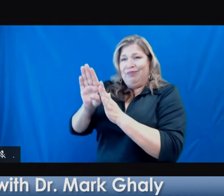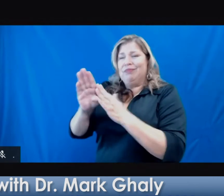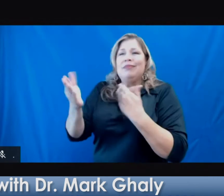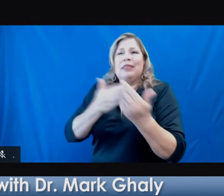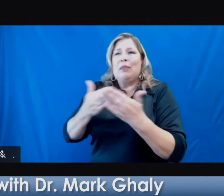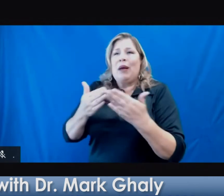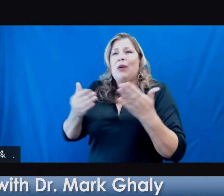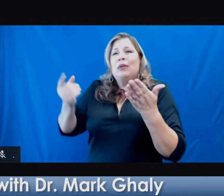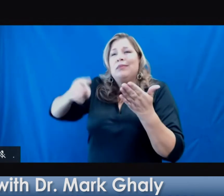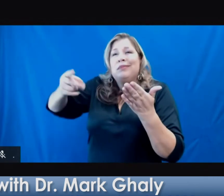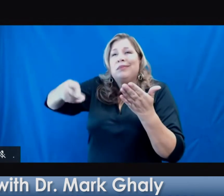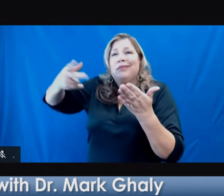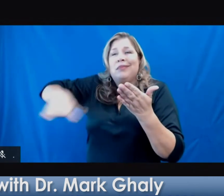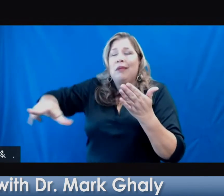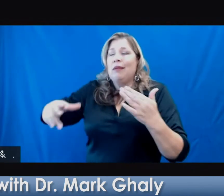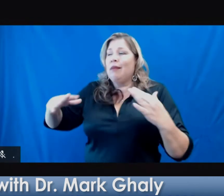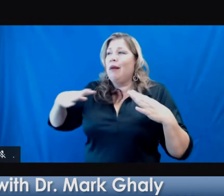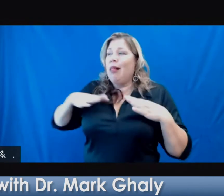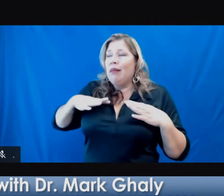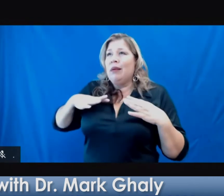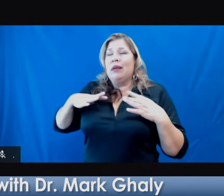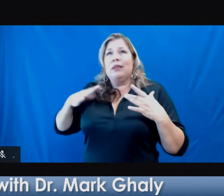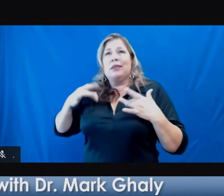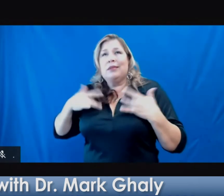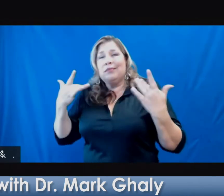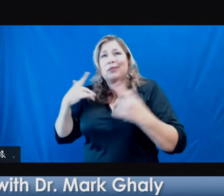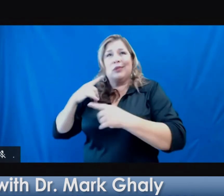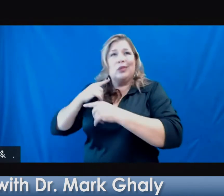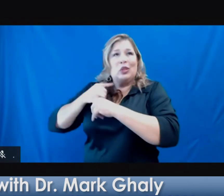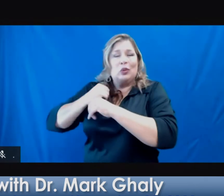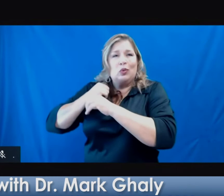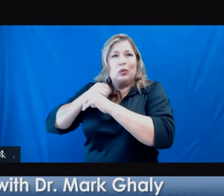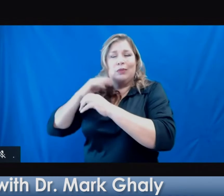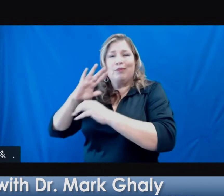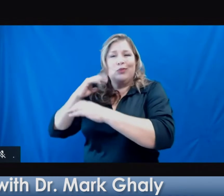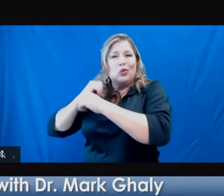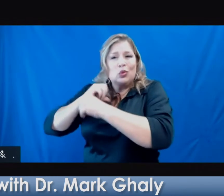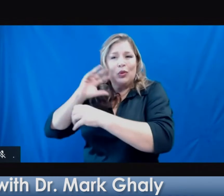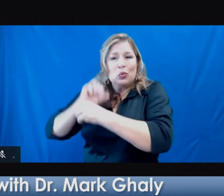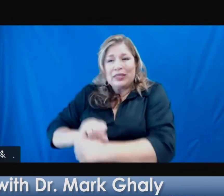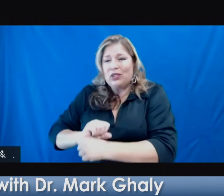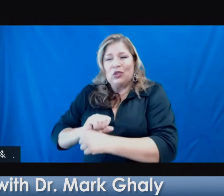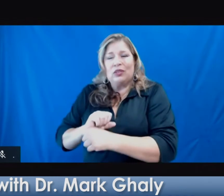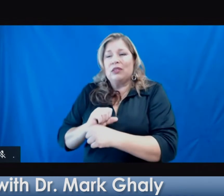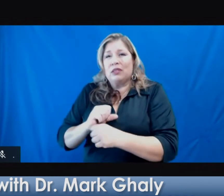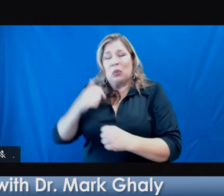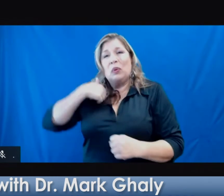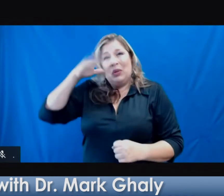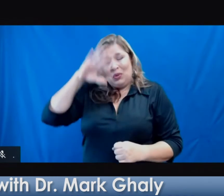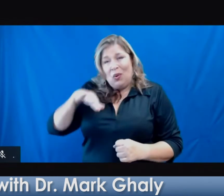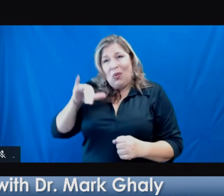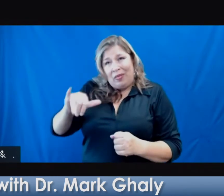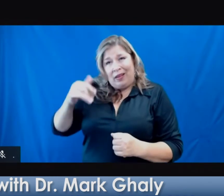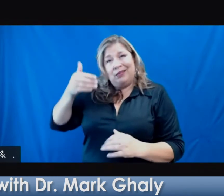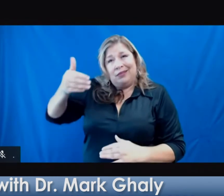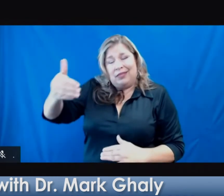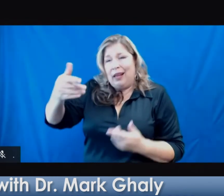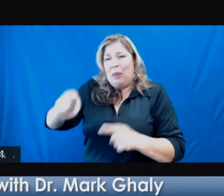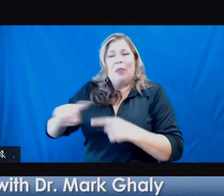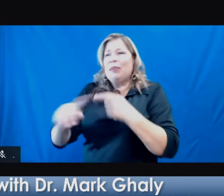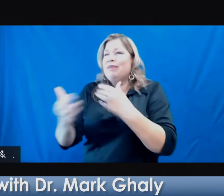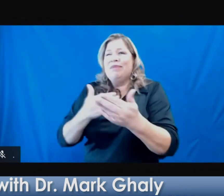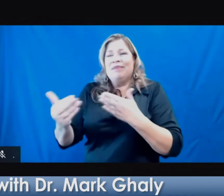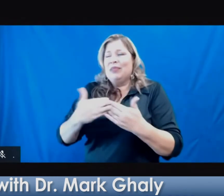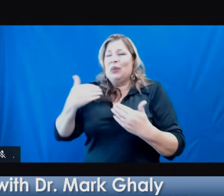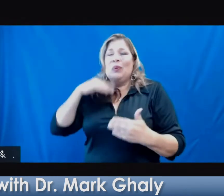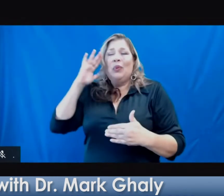that holidays and opportunities, traditions for coming together are right around the corner. And, some of